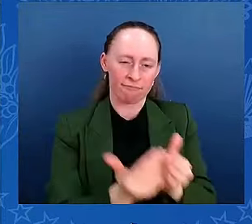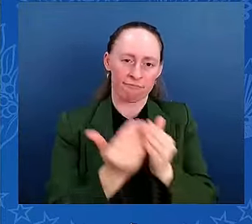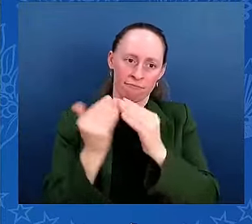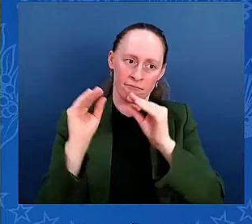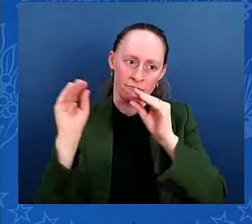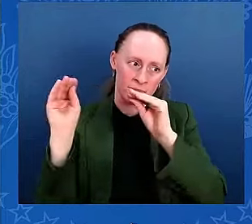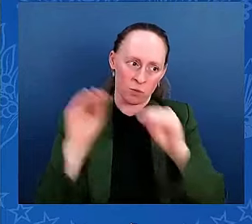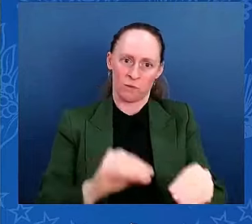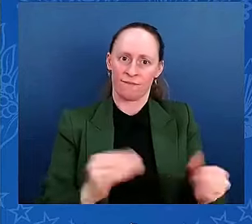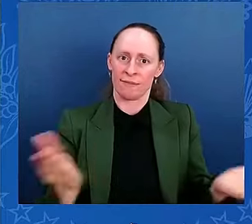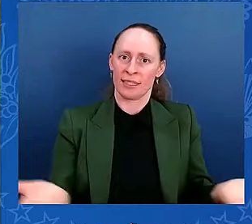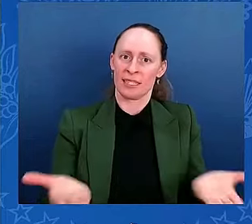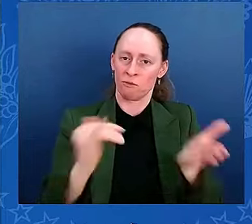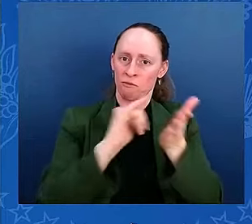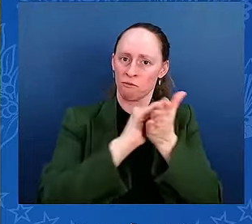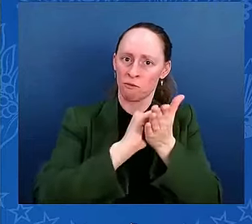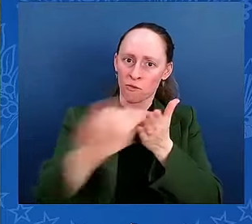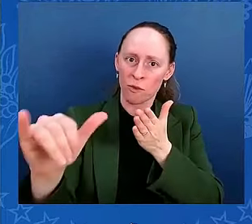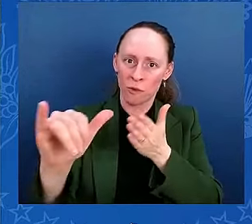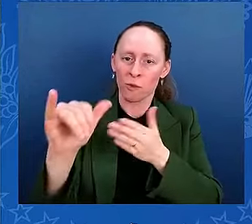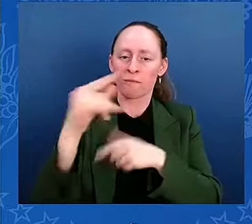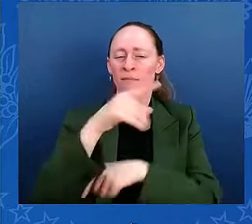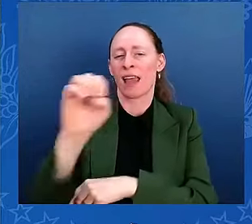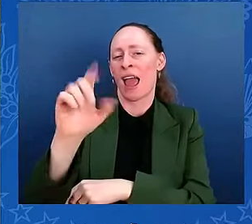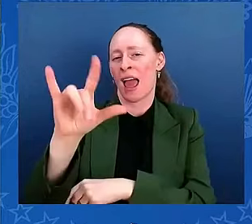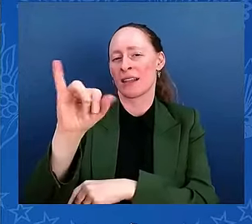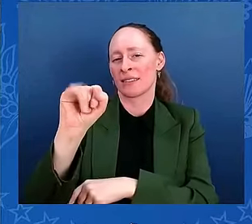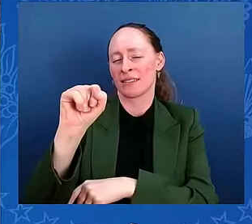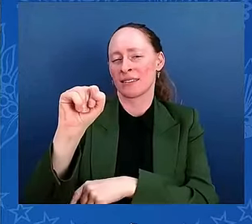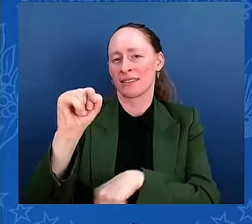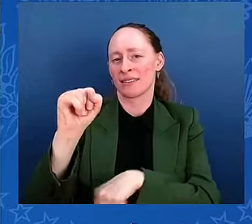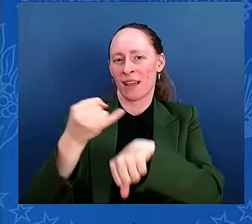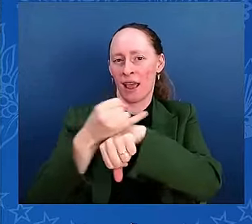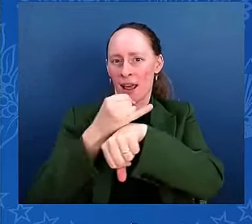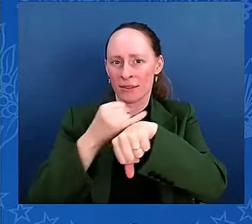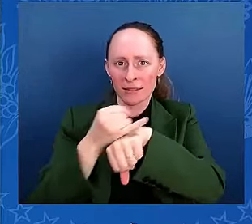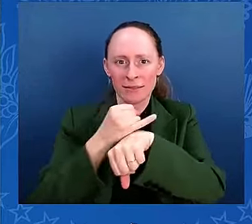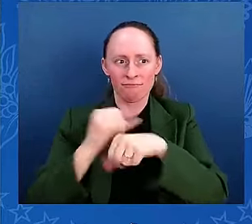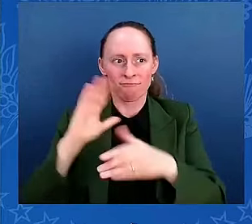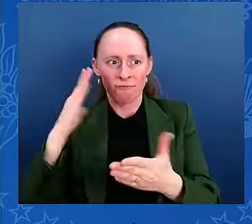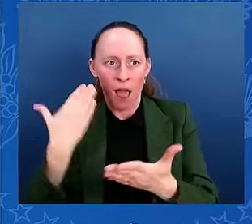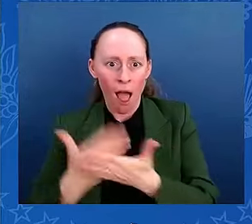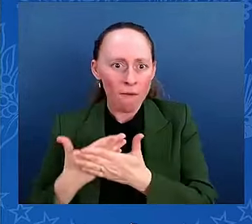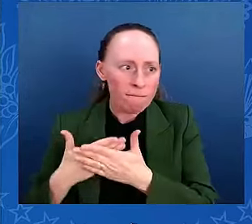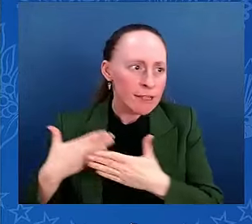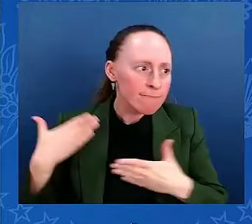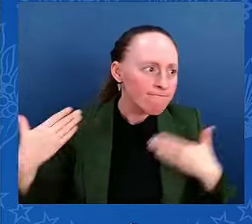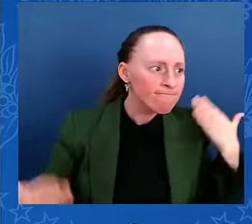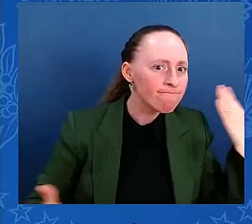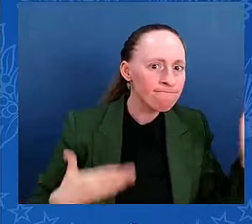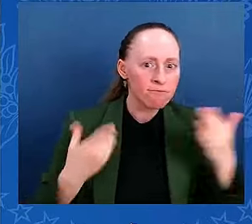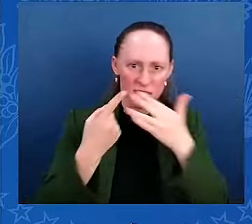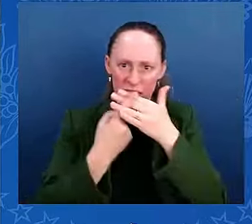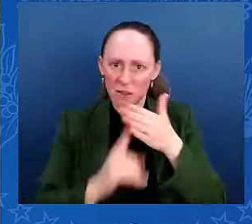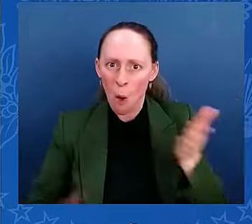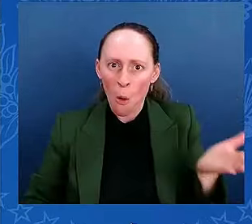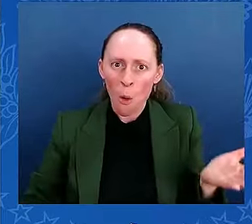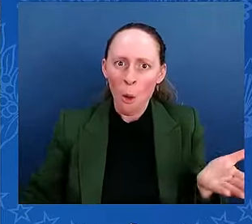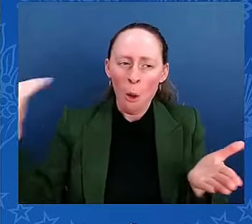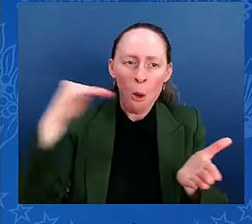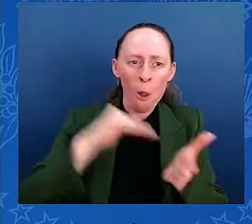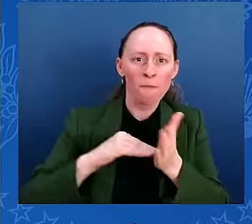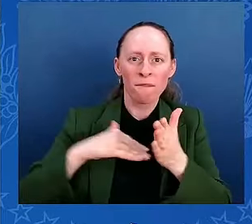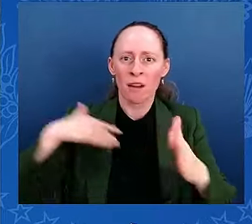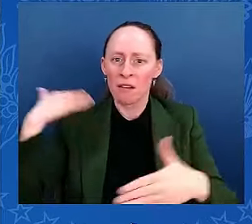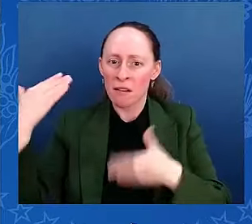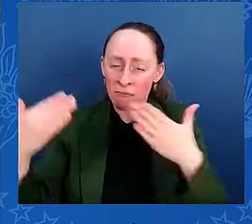strides into a new life, I don't think that they could ever have imagined that a group of hundreds of